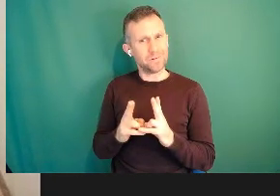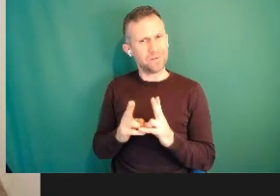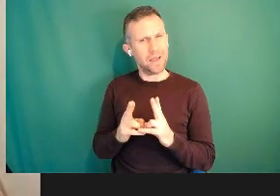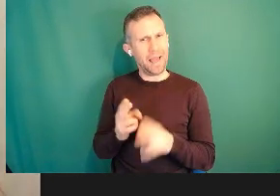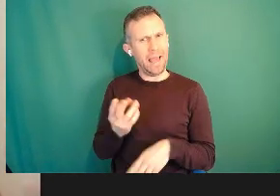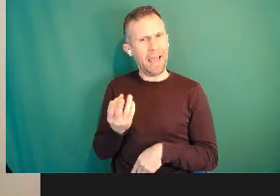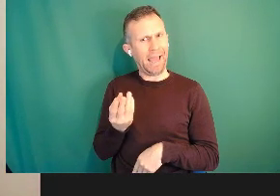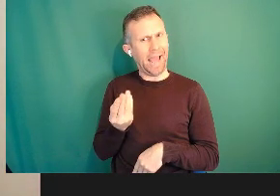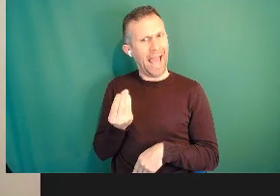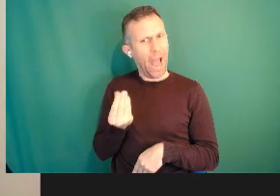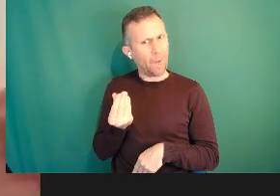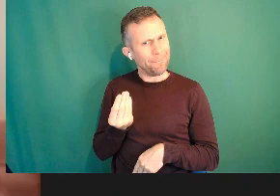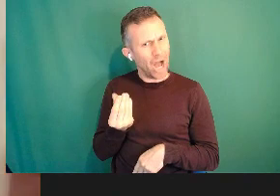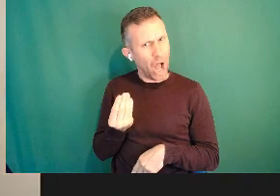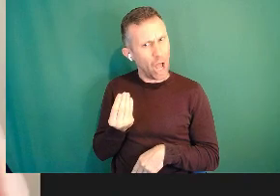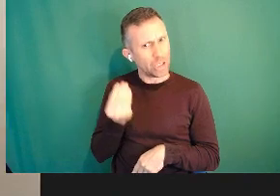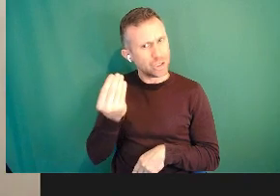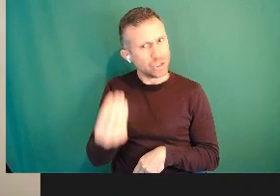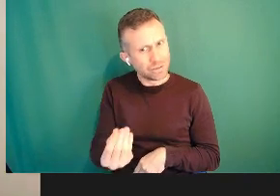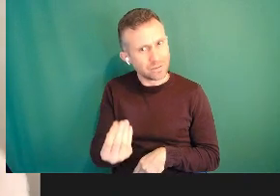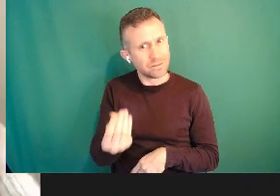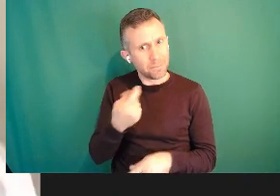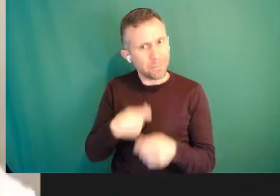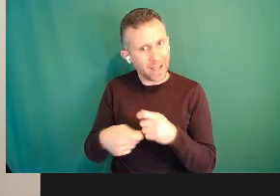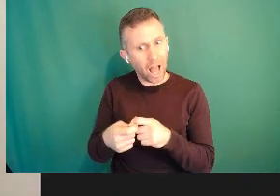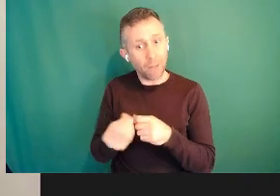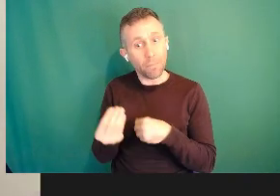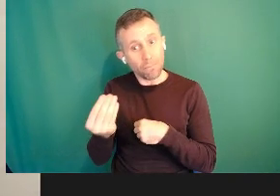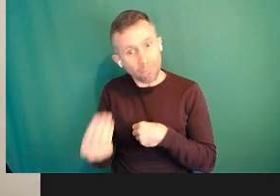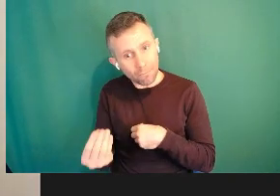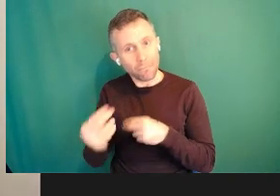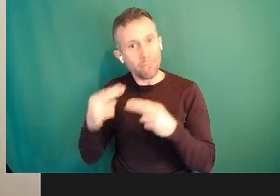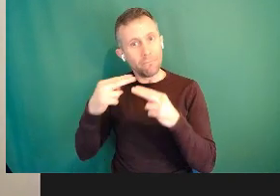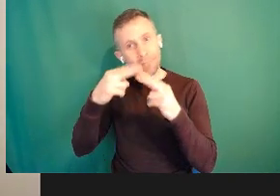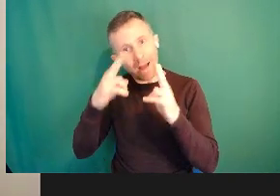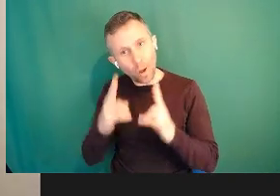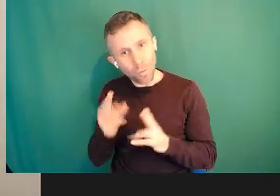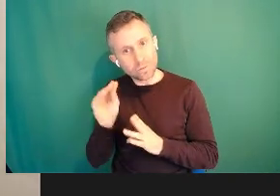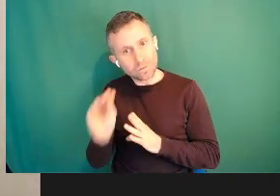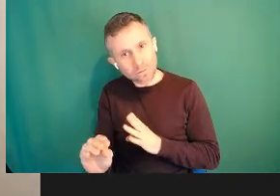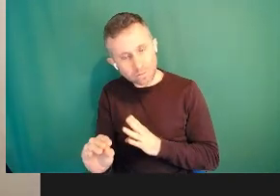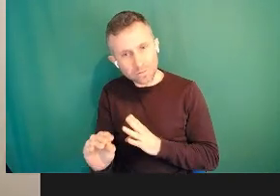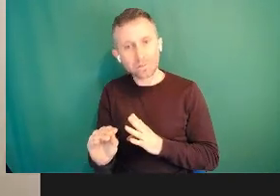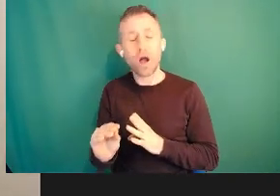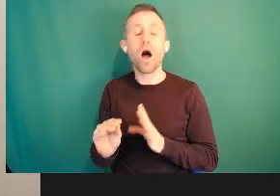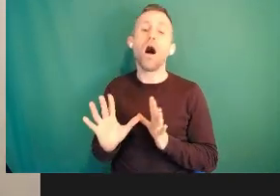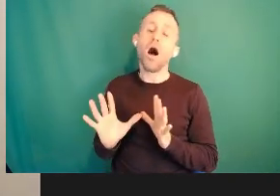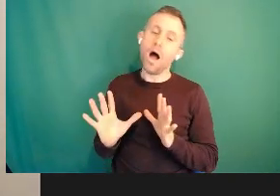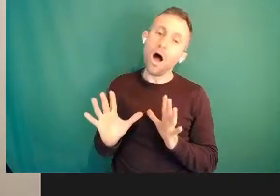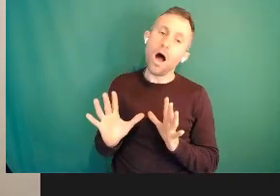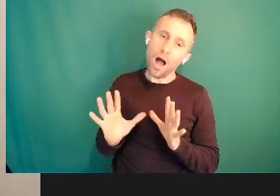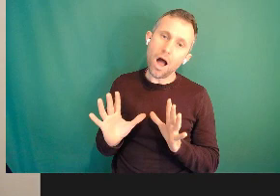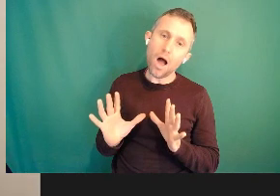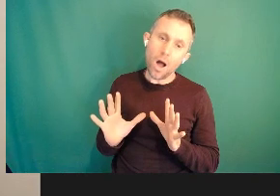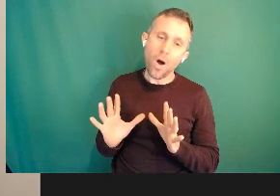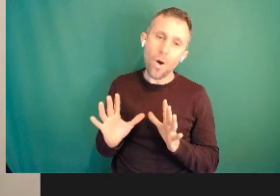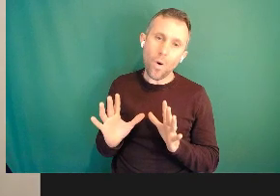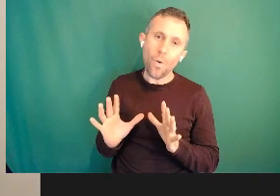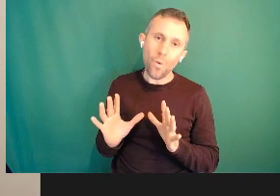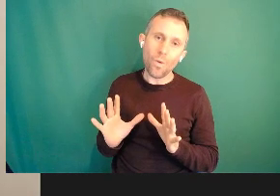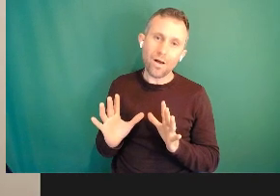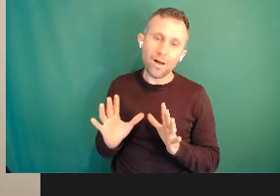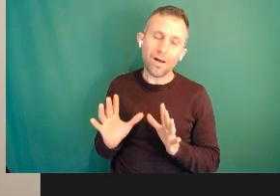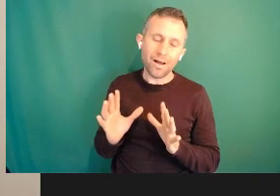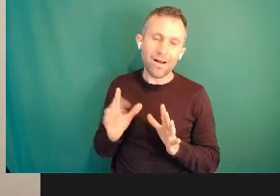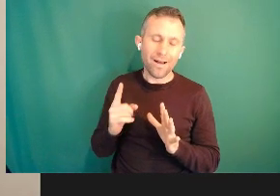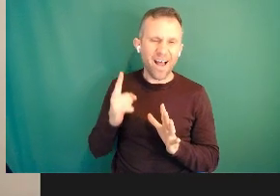go onto our website, you can go support us and find it. So become a buttoneer. And there's a few different levels. So I think